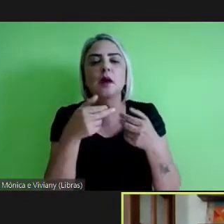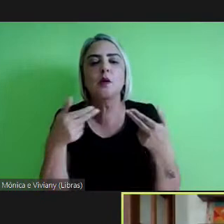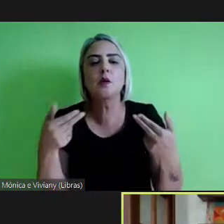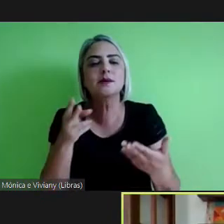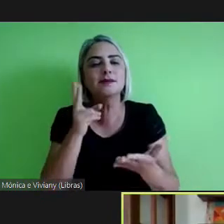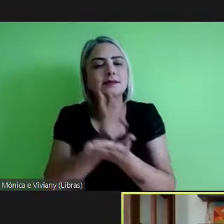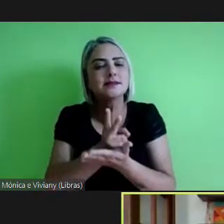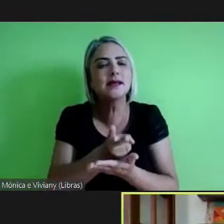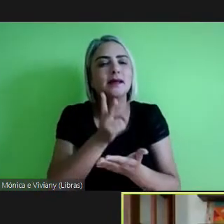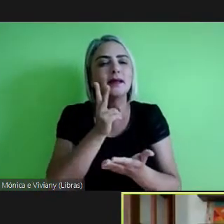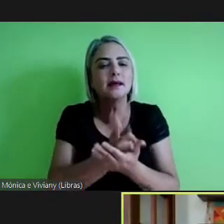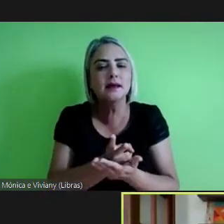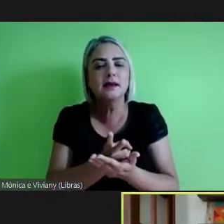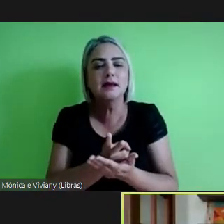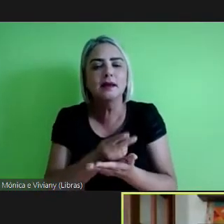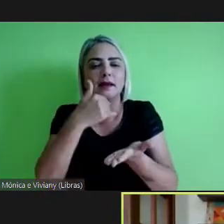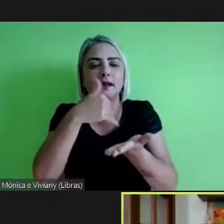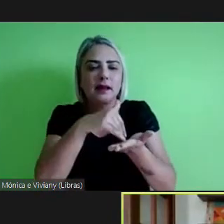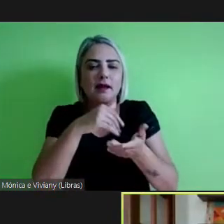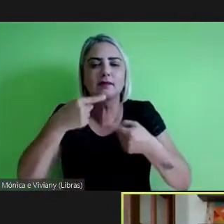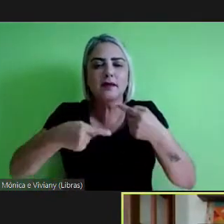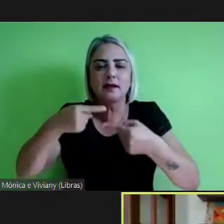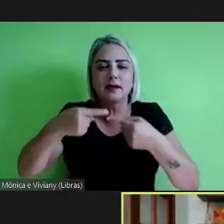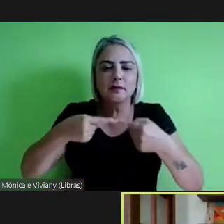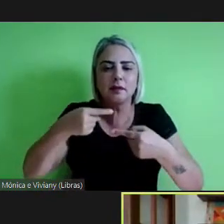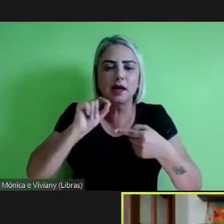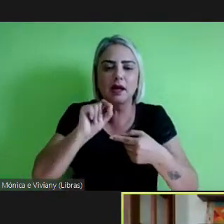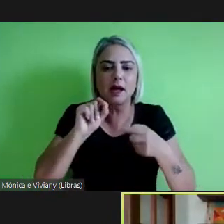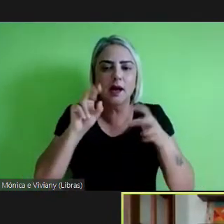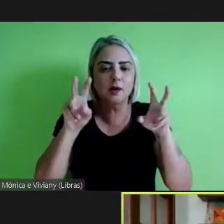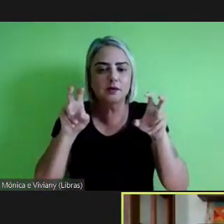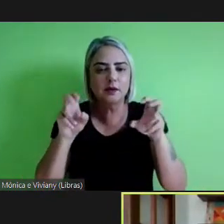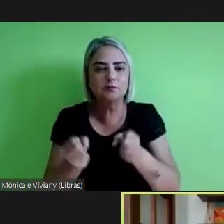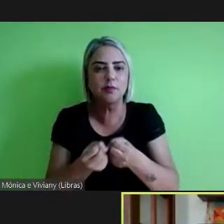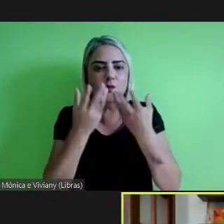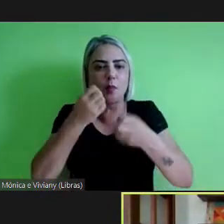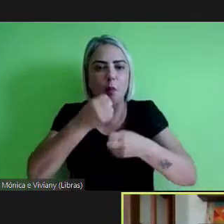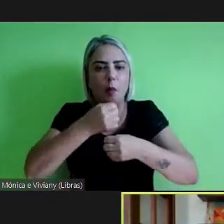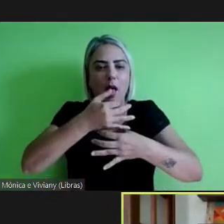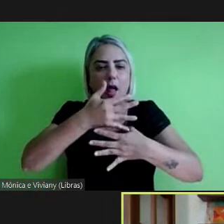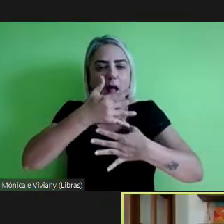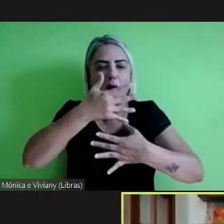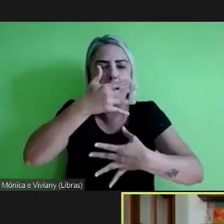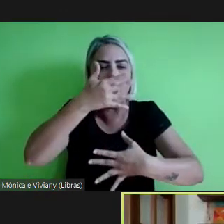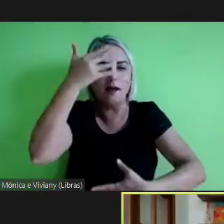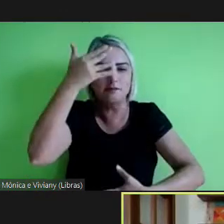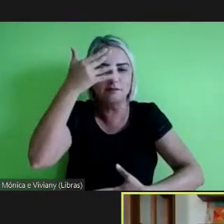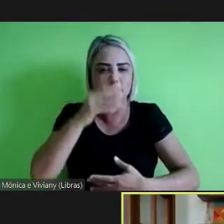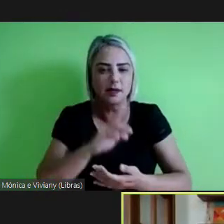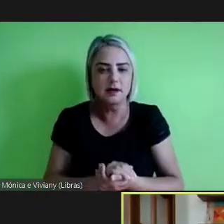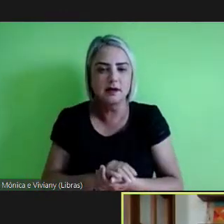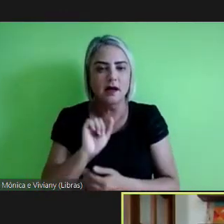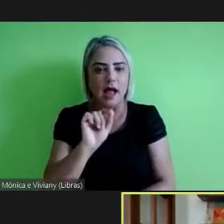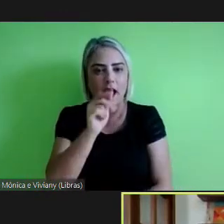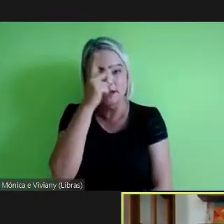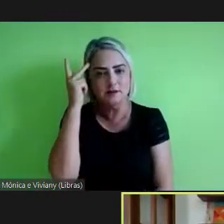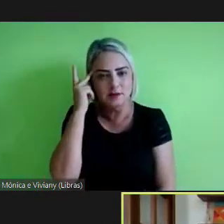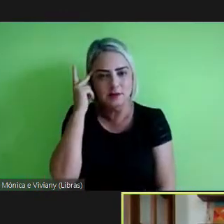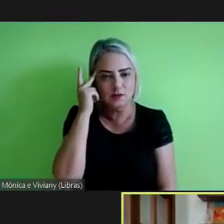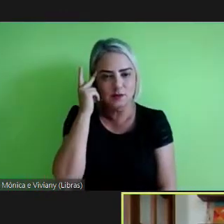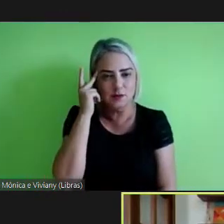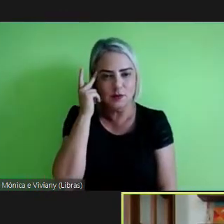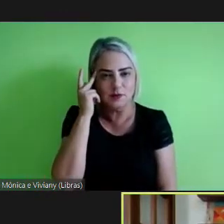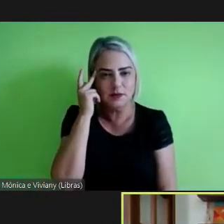about an issue that always when Segan does these debates, it is a thing that is, people talk a lot in the chat.